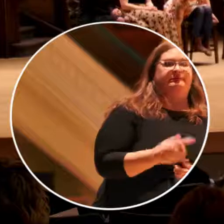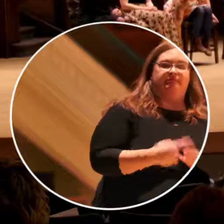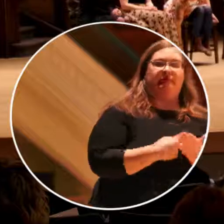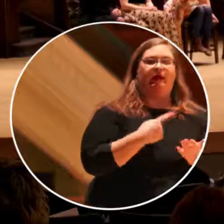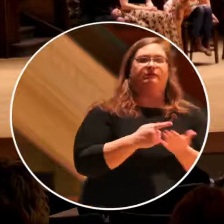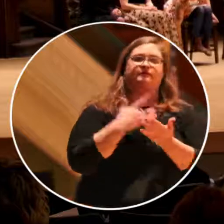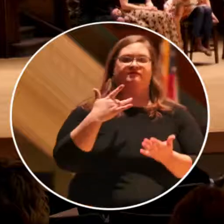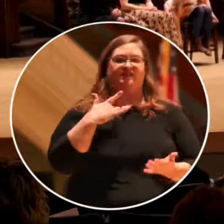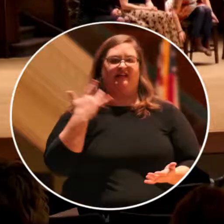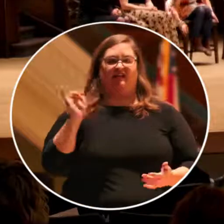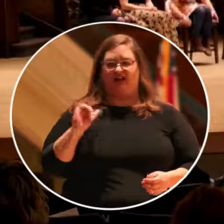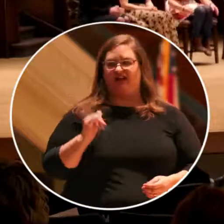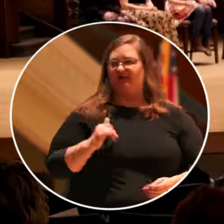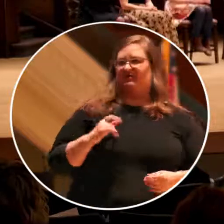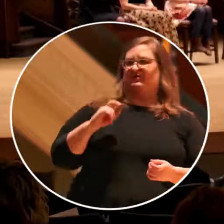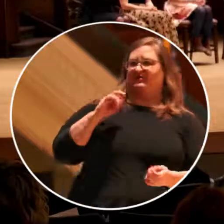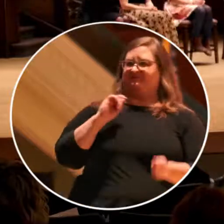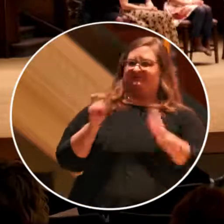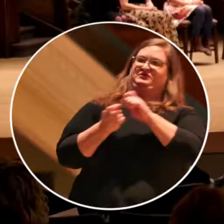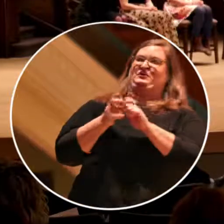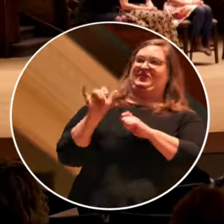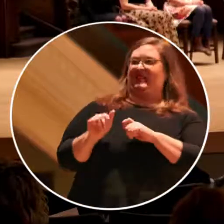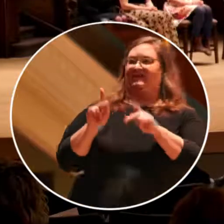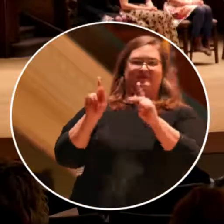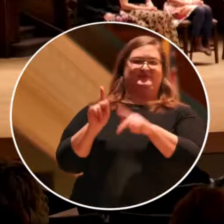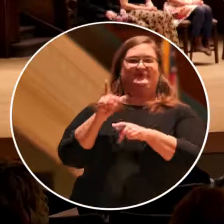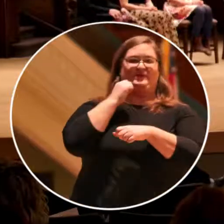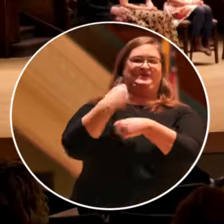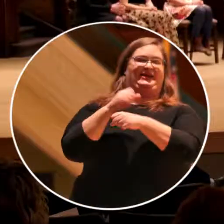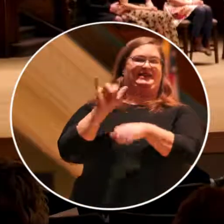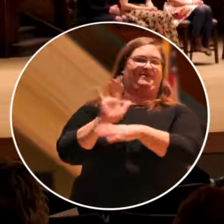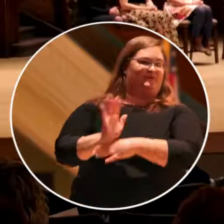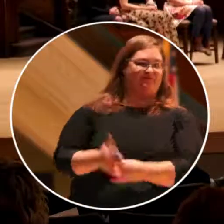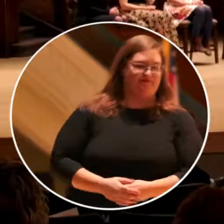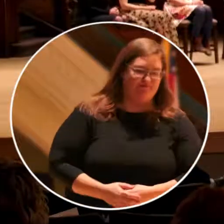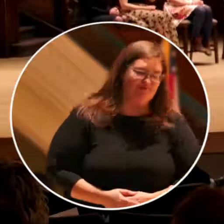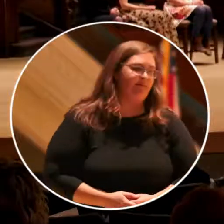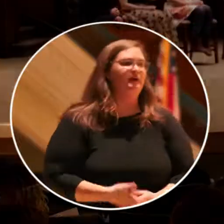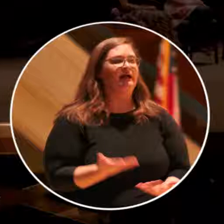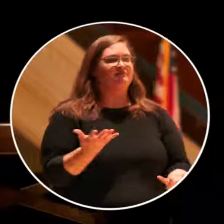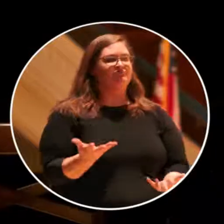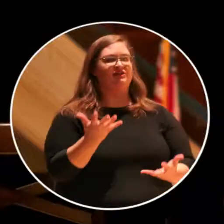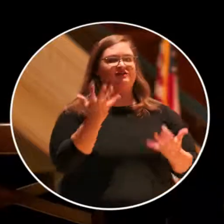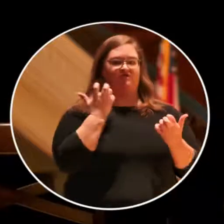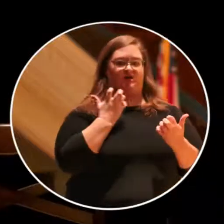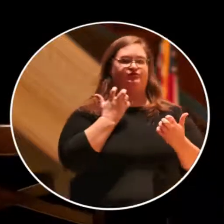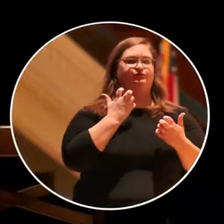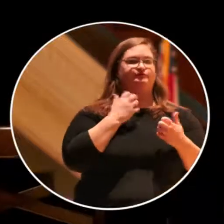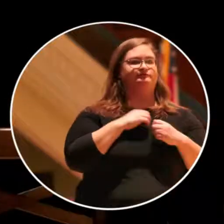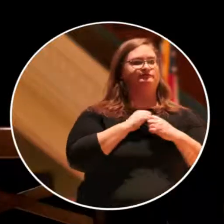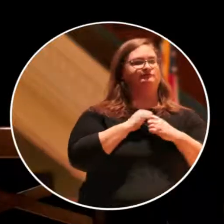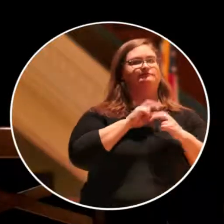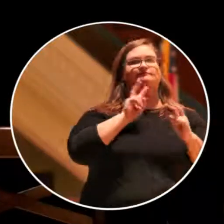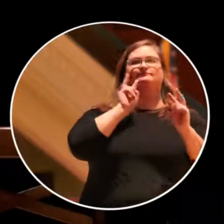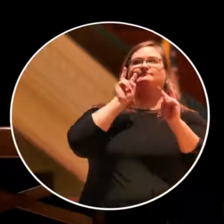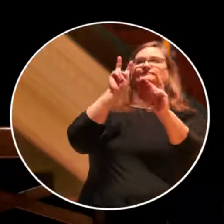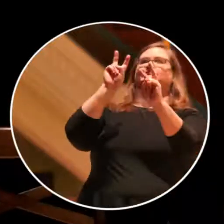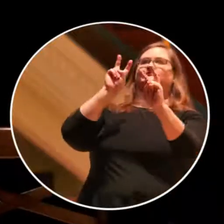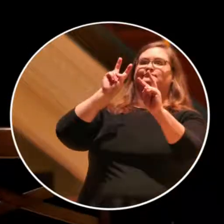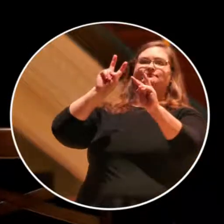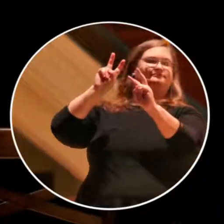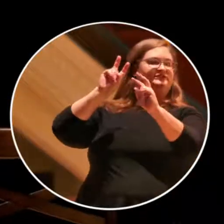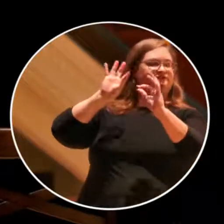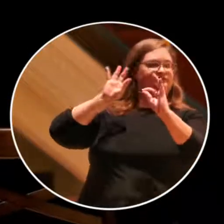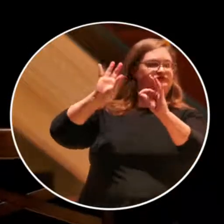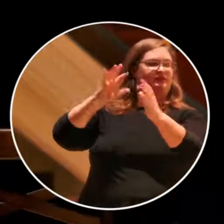host, and sometimes it leaves you adoring sacred things, like statues. For a look